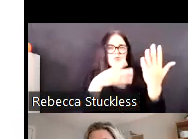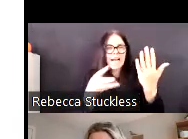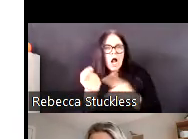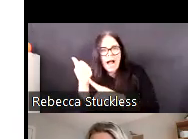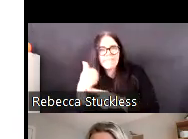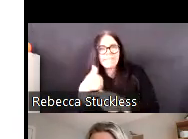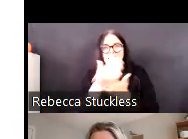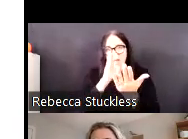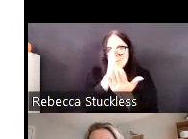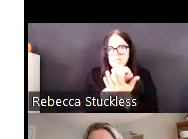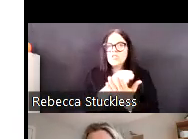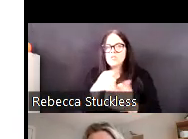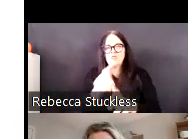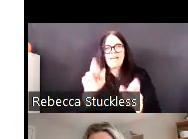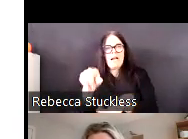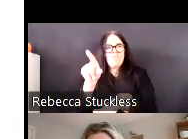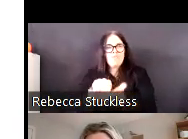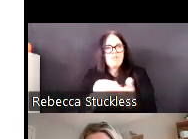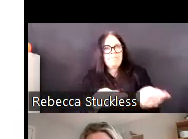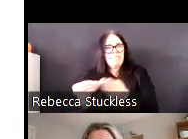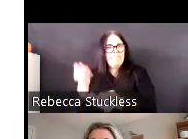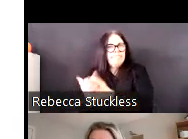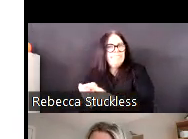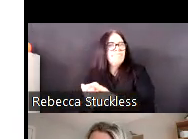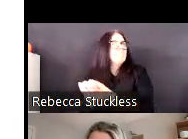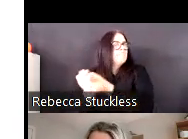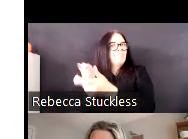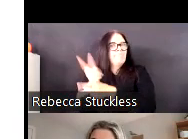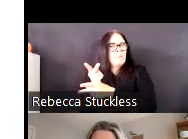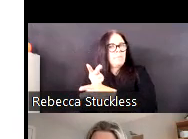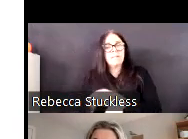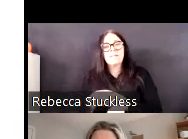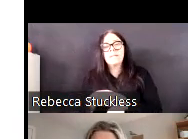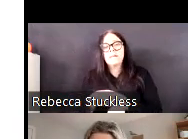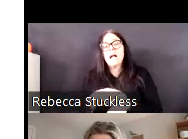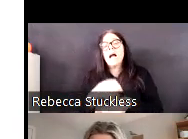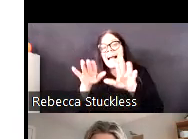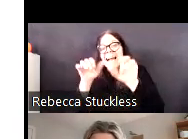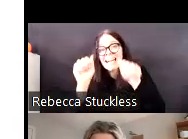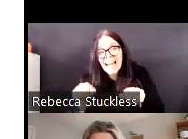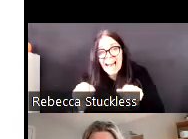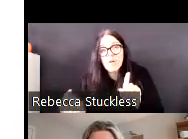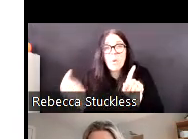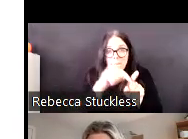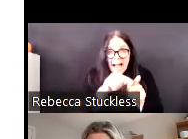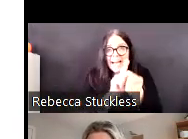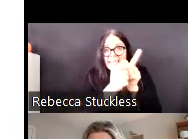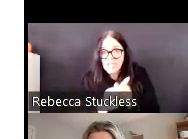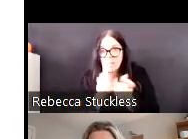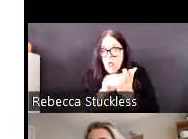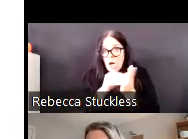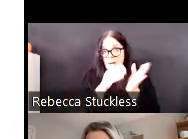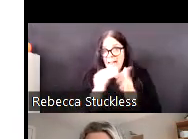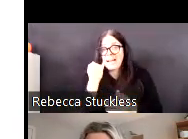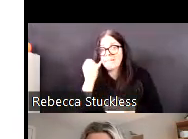pictures that they can print out and use for their own purposes. And they could go back and adapt and adjust that learner plan if they needed